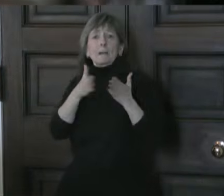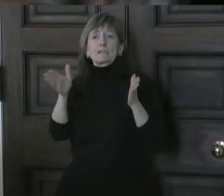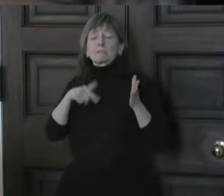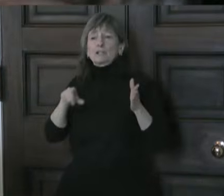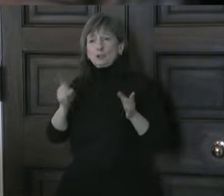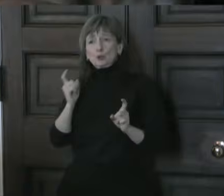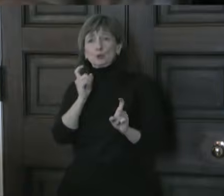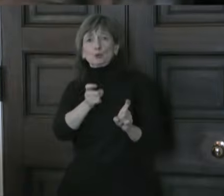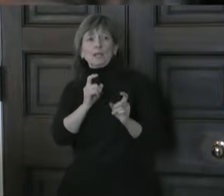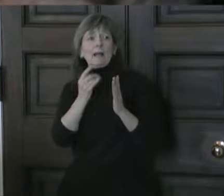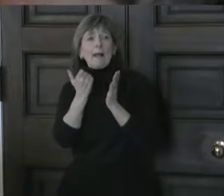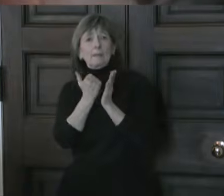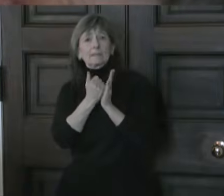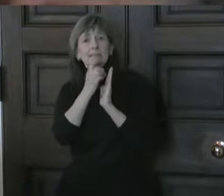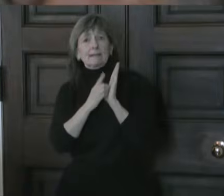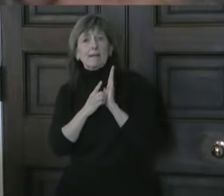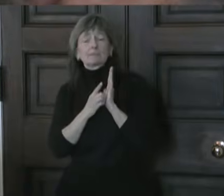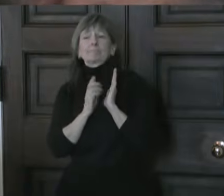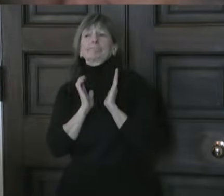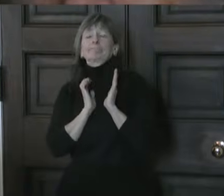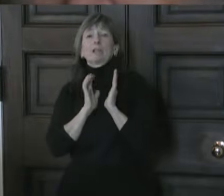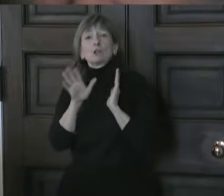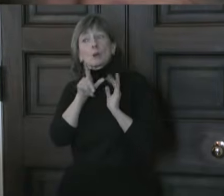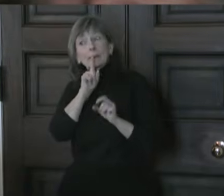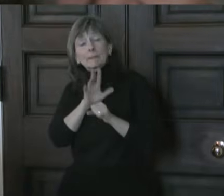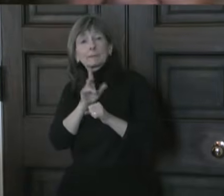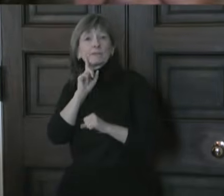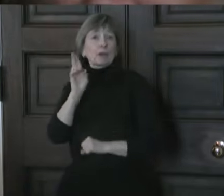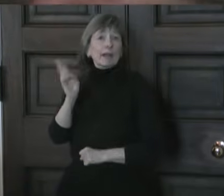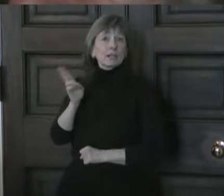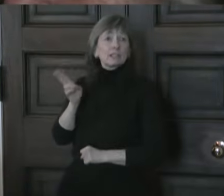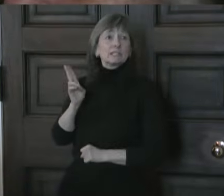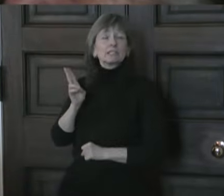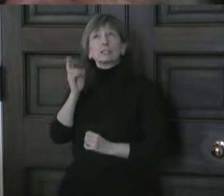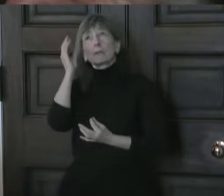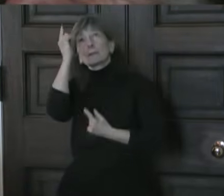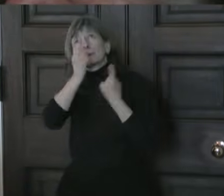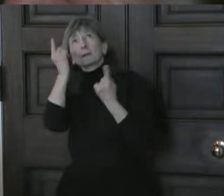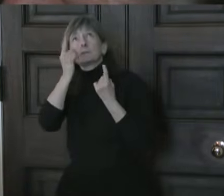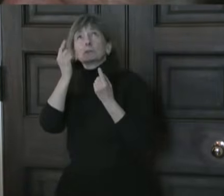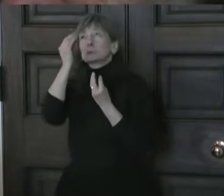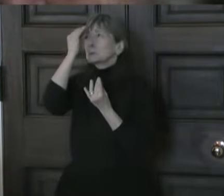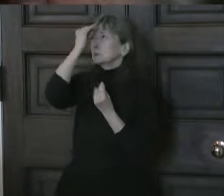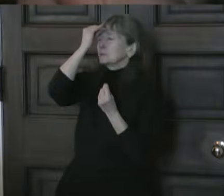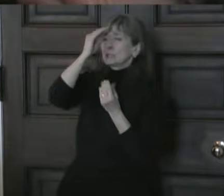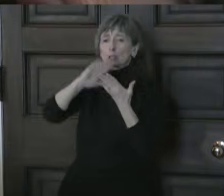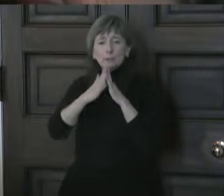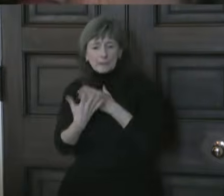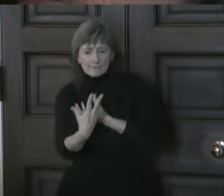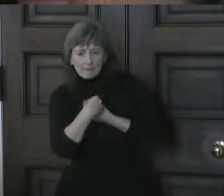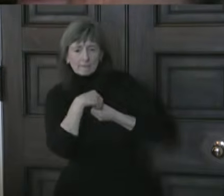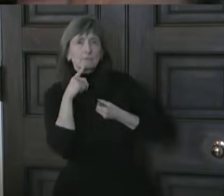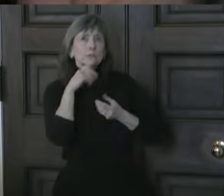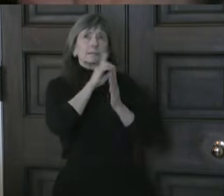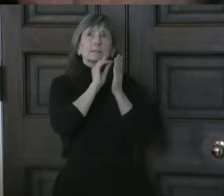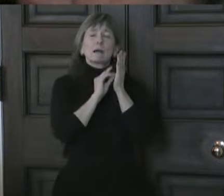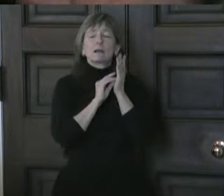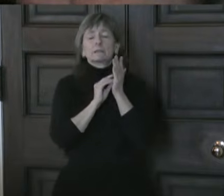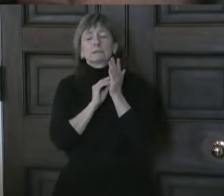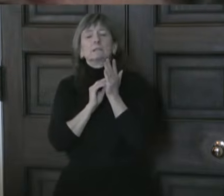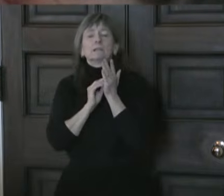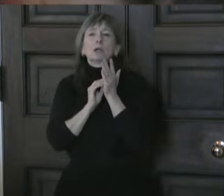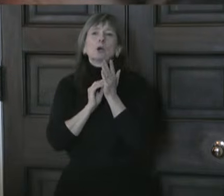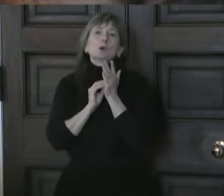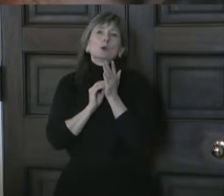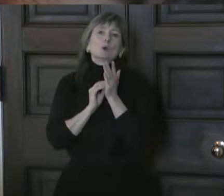province. Your commitment to heritage through thoughtful design and community-engaged planning has left a lasting mark